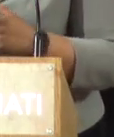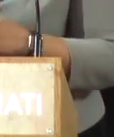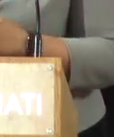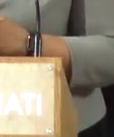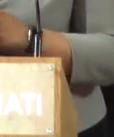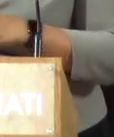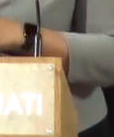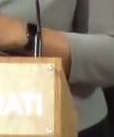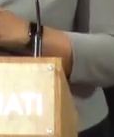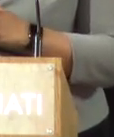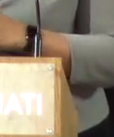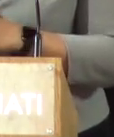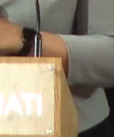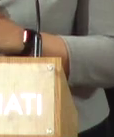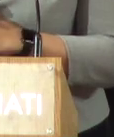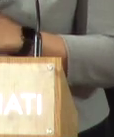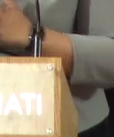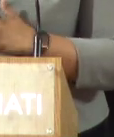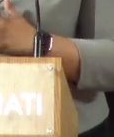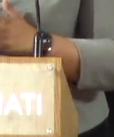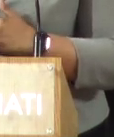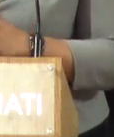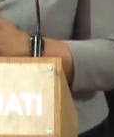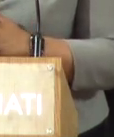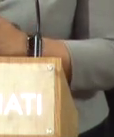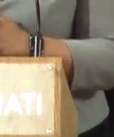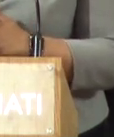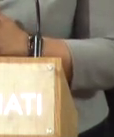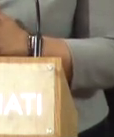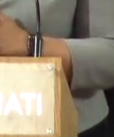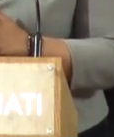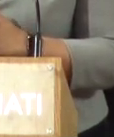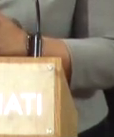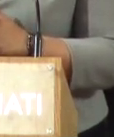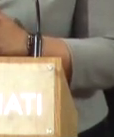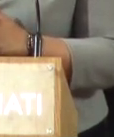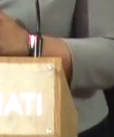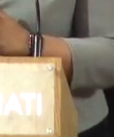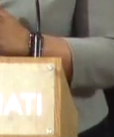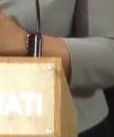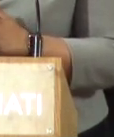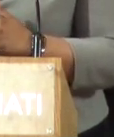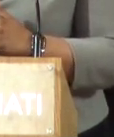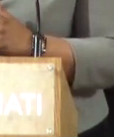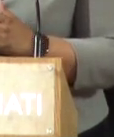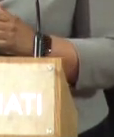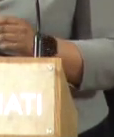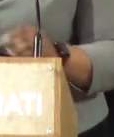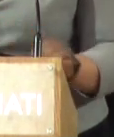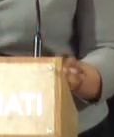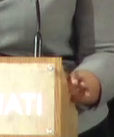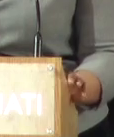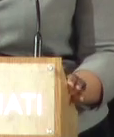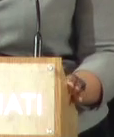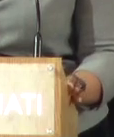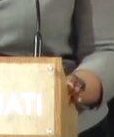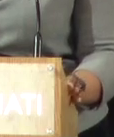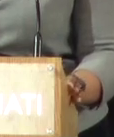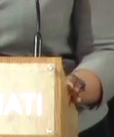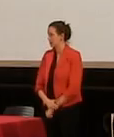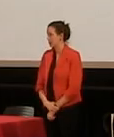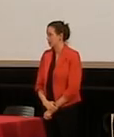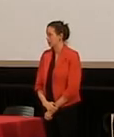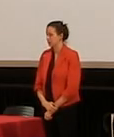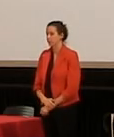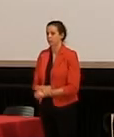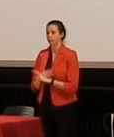sexual orientation. All of those things are captured as a part of the participant enrollment process. Okay. And